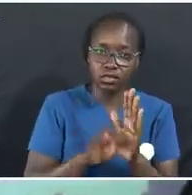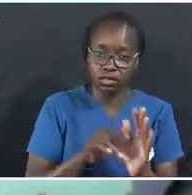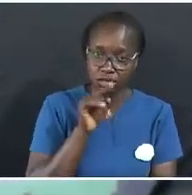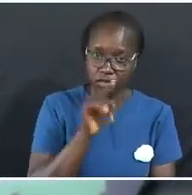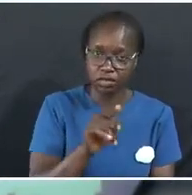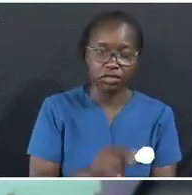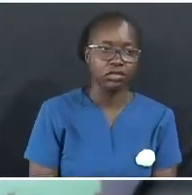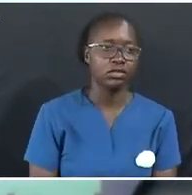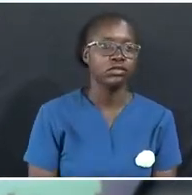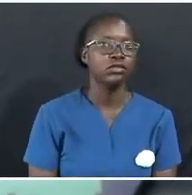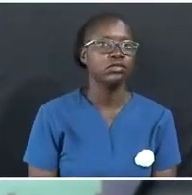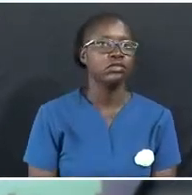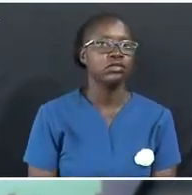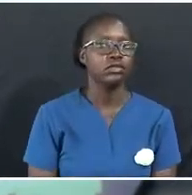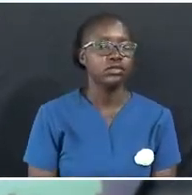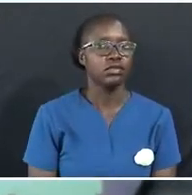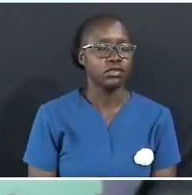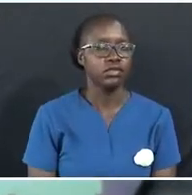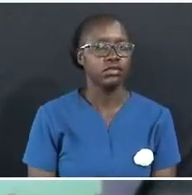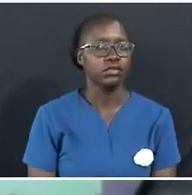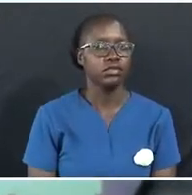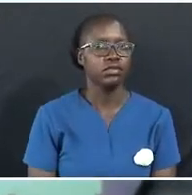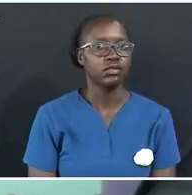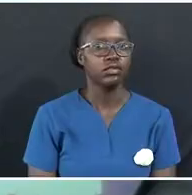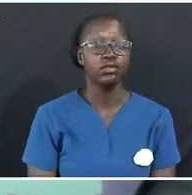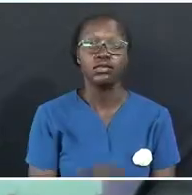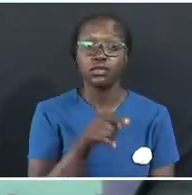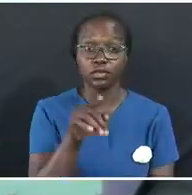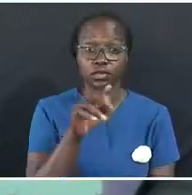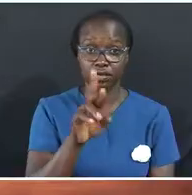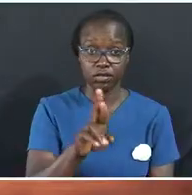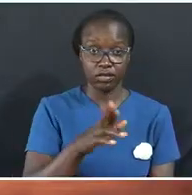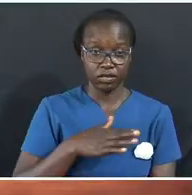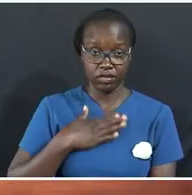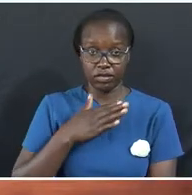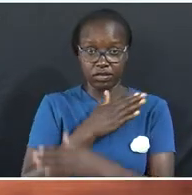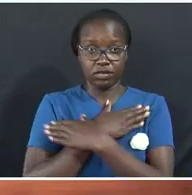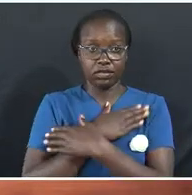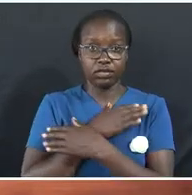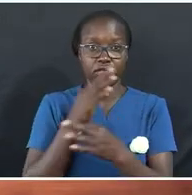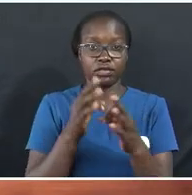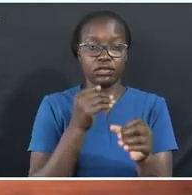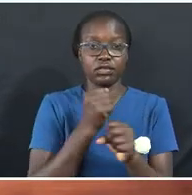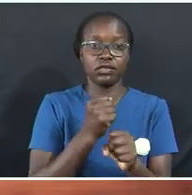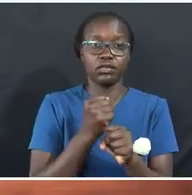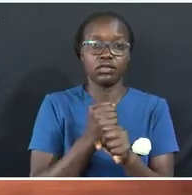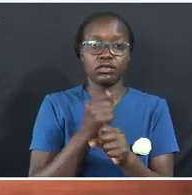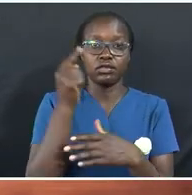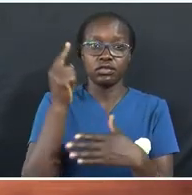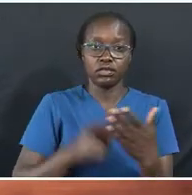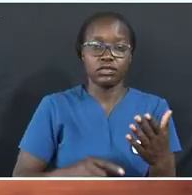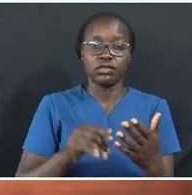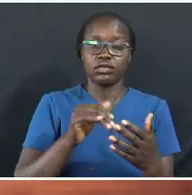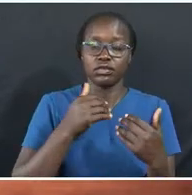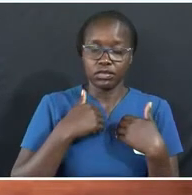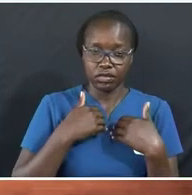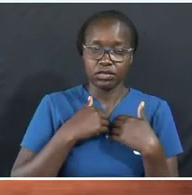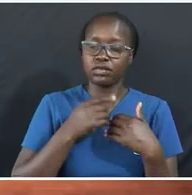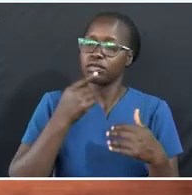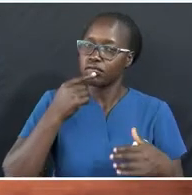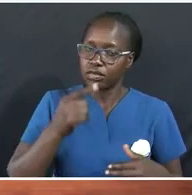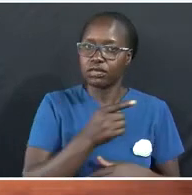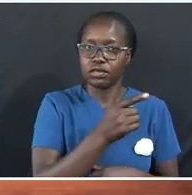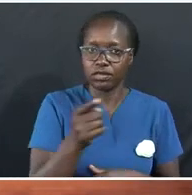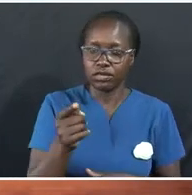A very important statement. You are my friends if you do whatever I command